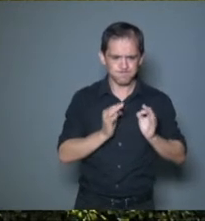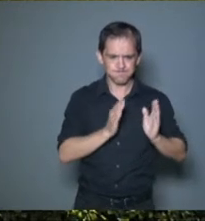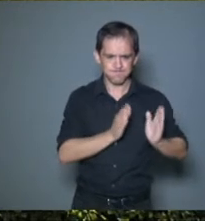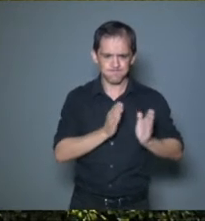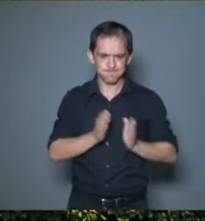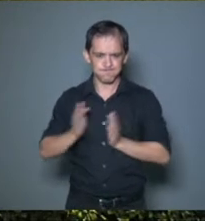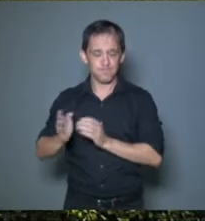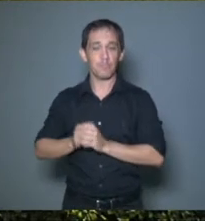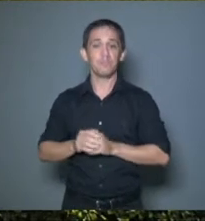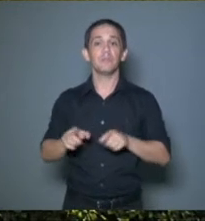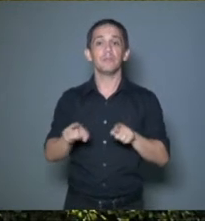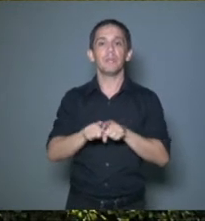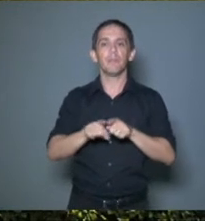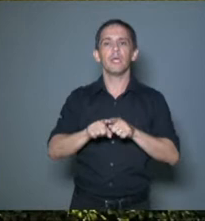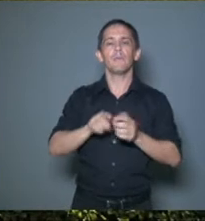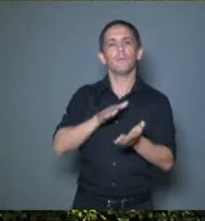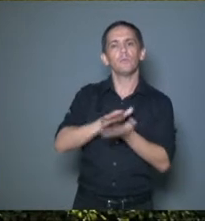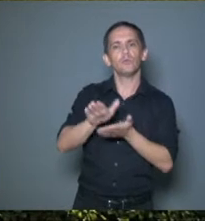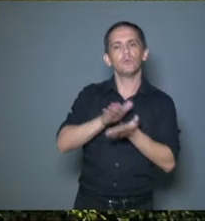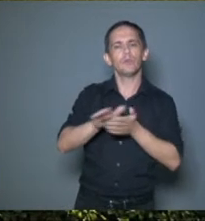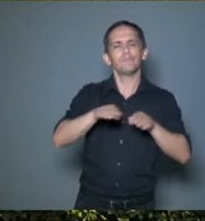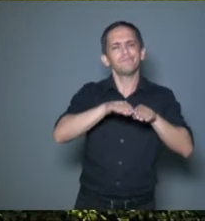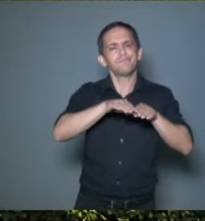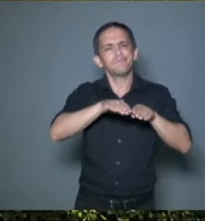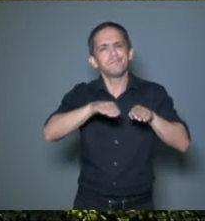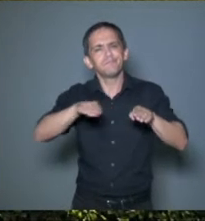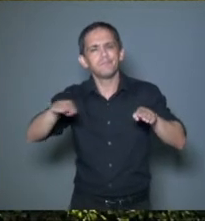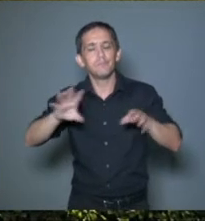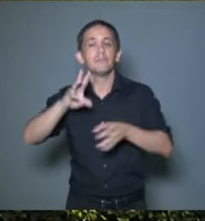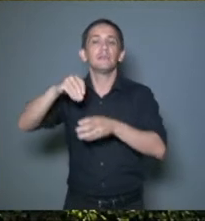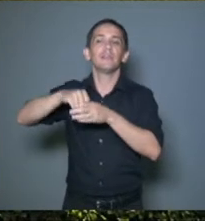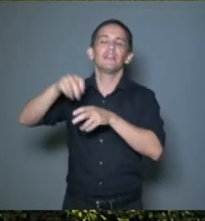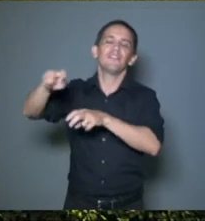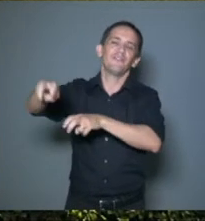develop a sustainable production system